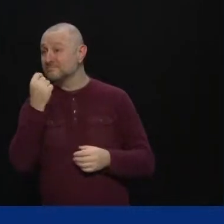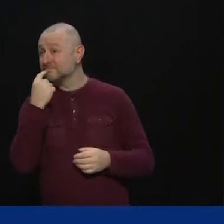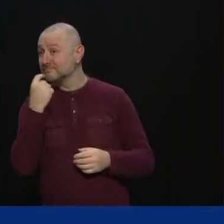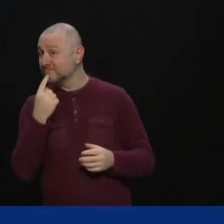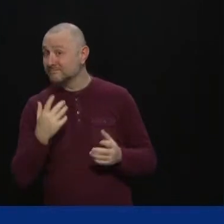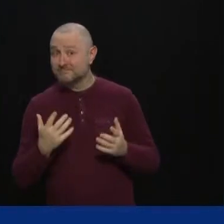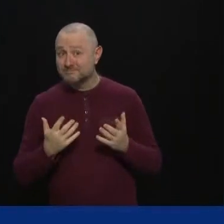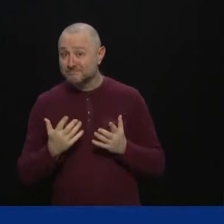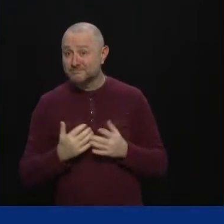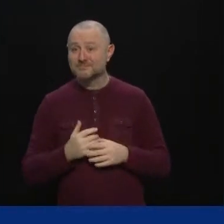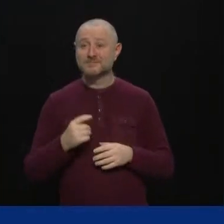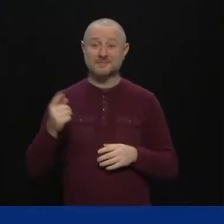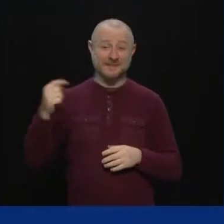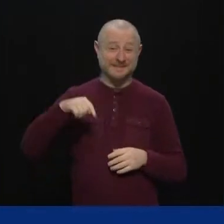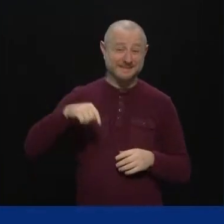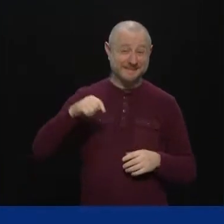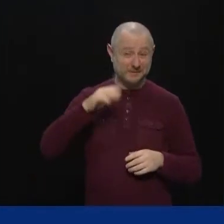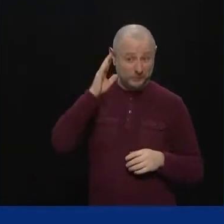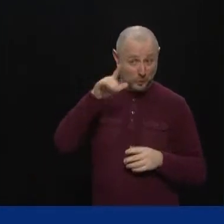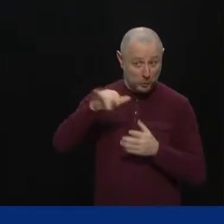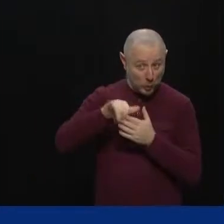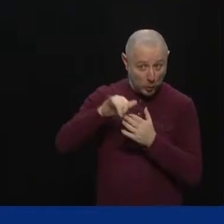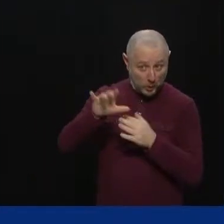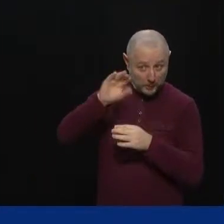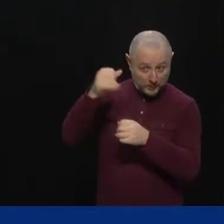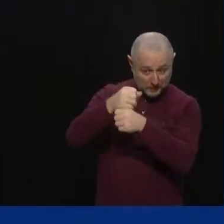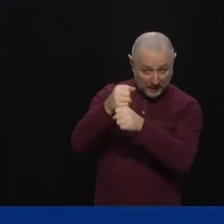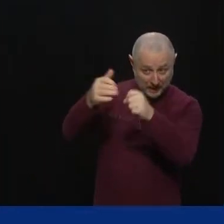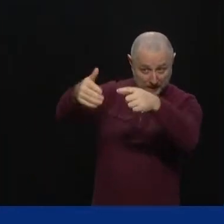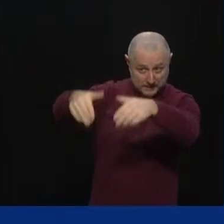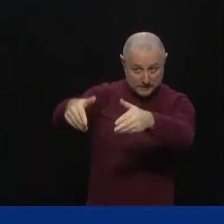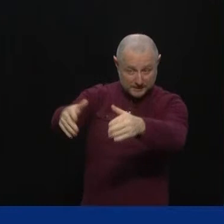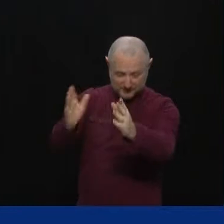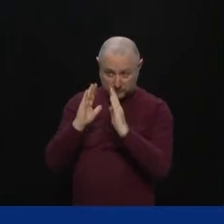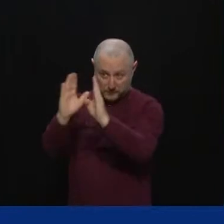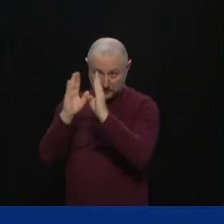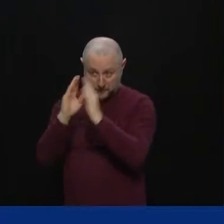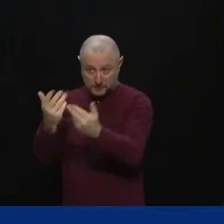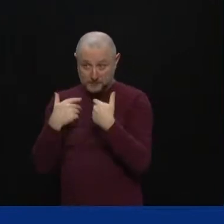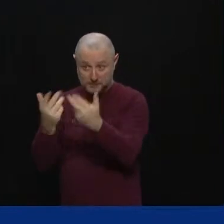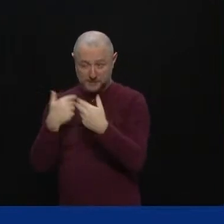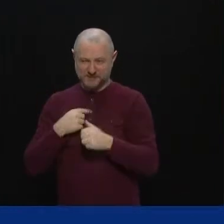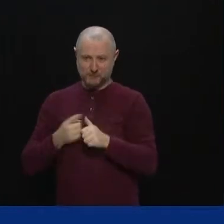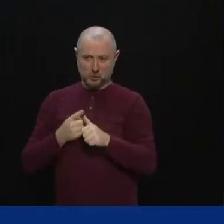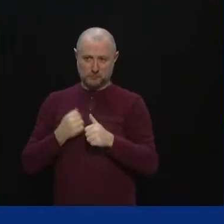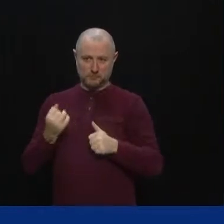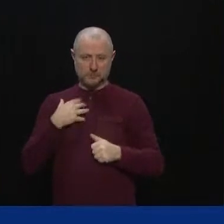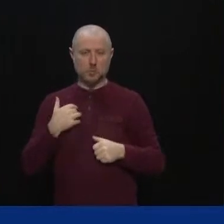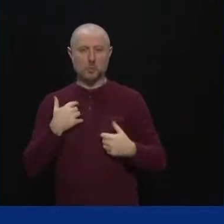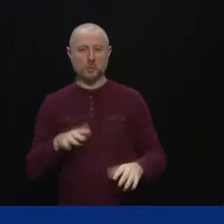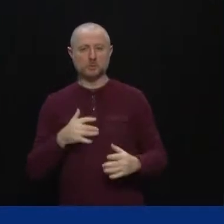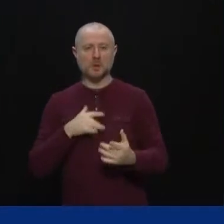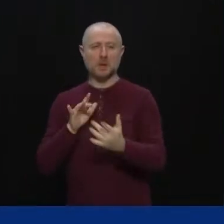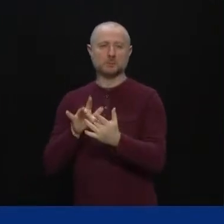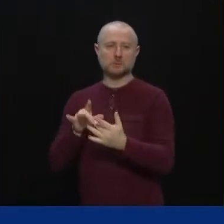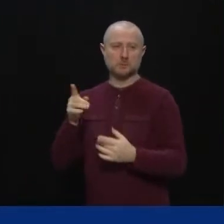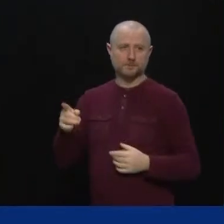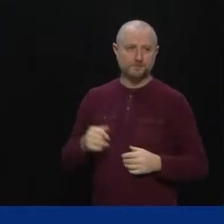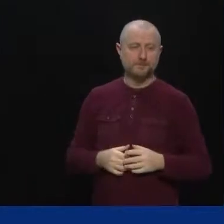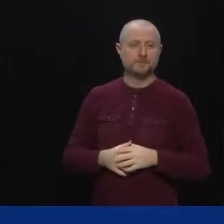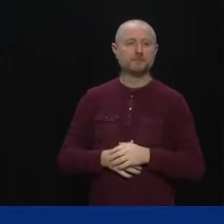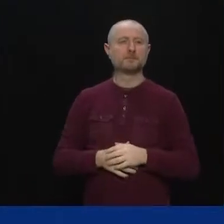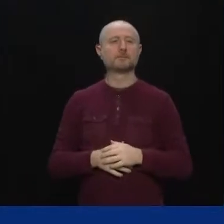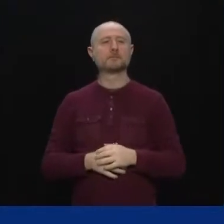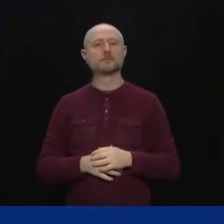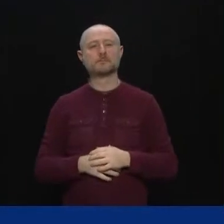government, remember your New York residents. We want to get our hands on it first. We've already made those calls. So that's what's going on right now. I